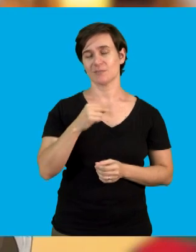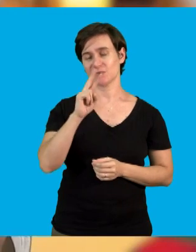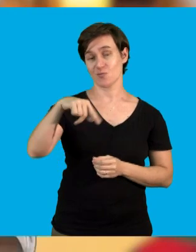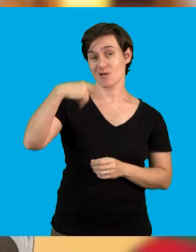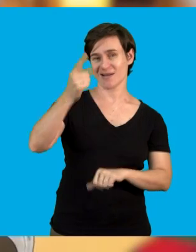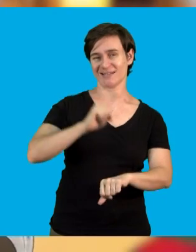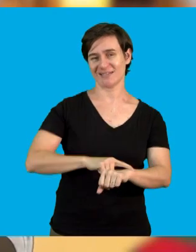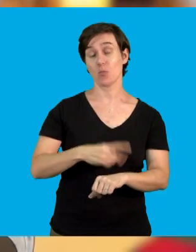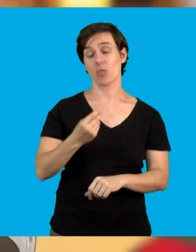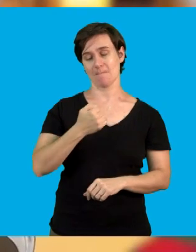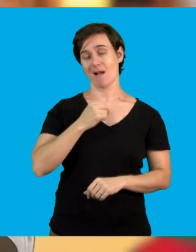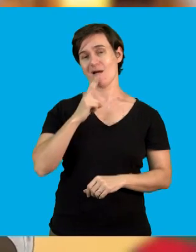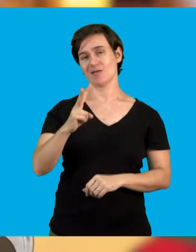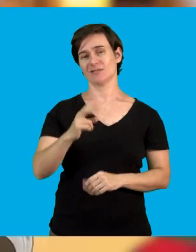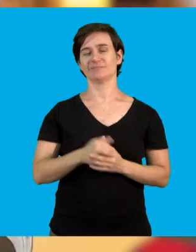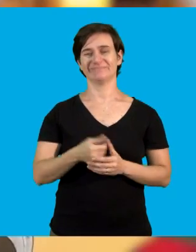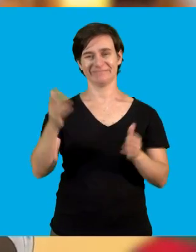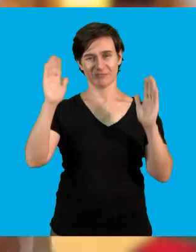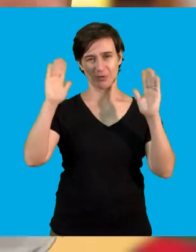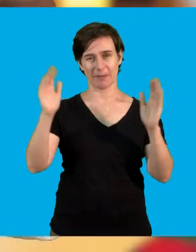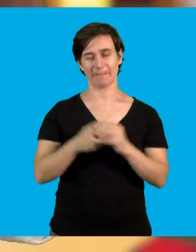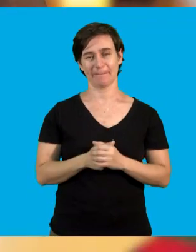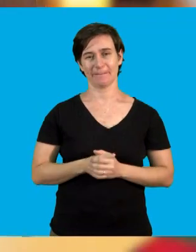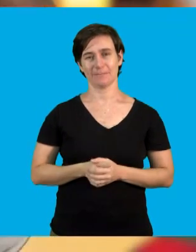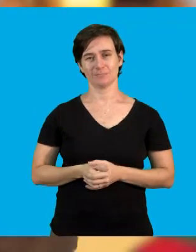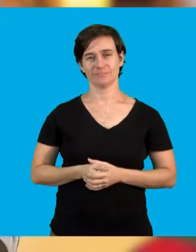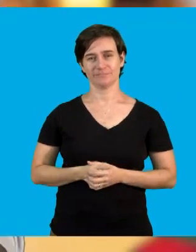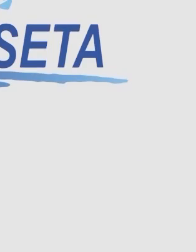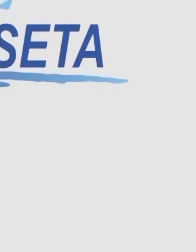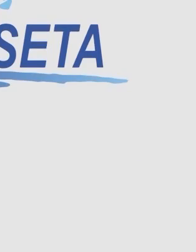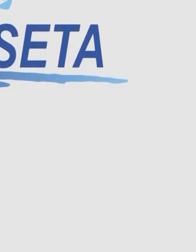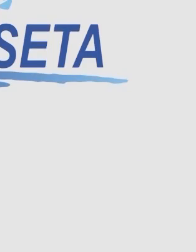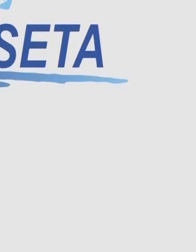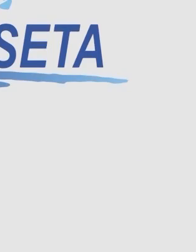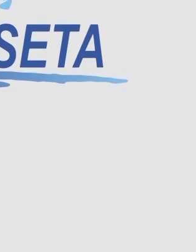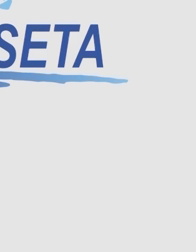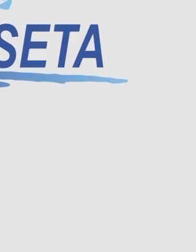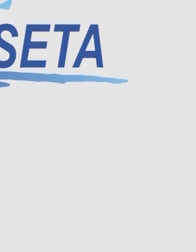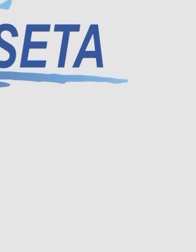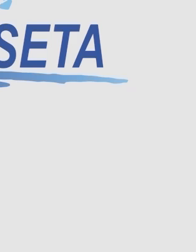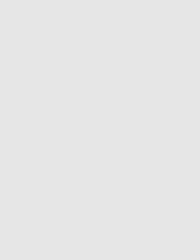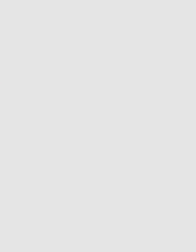and I will see you next time with my answer. And until then, goodbye.